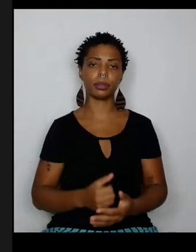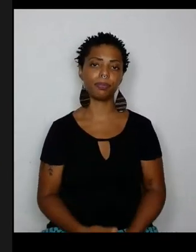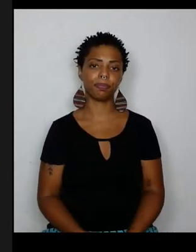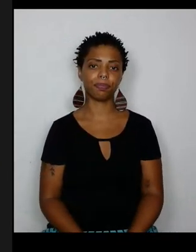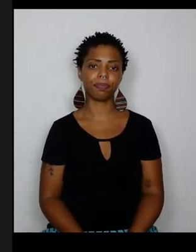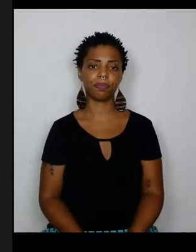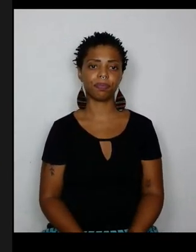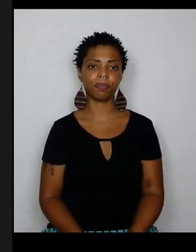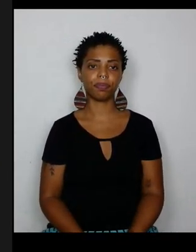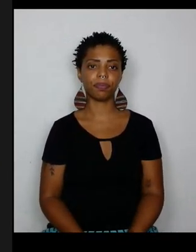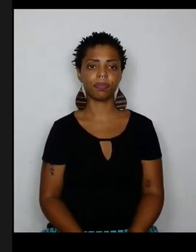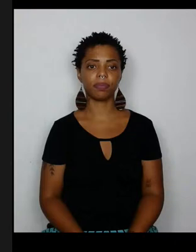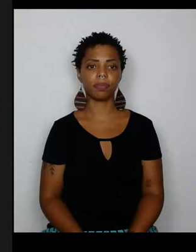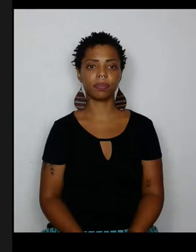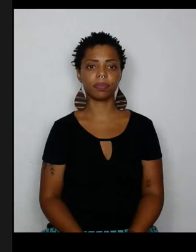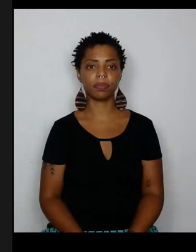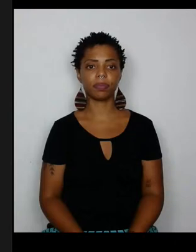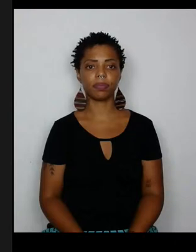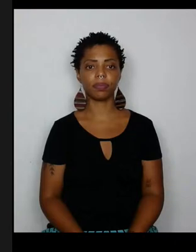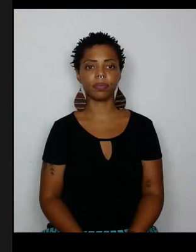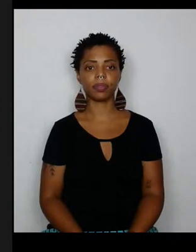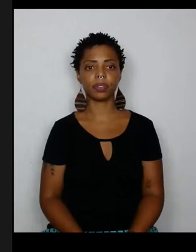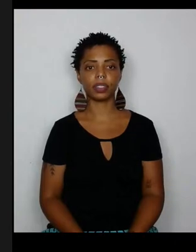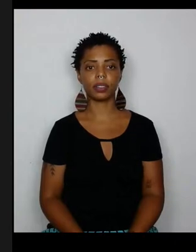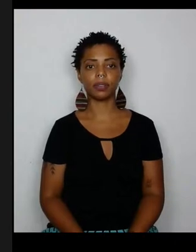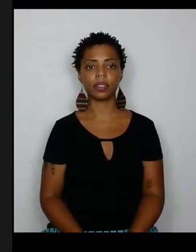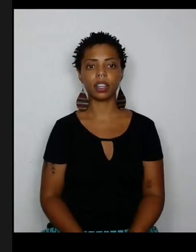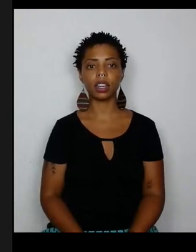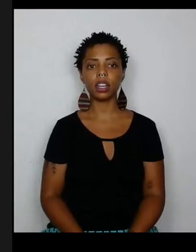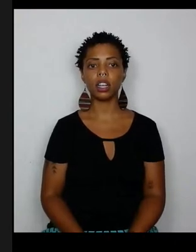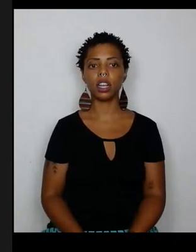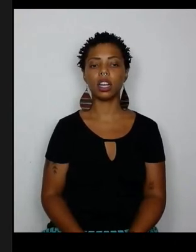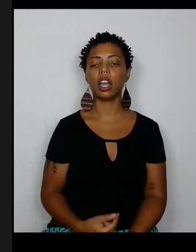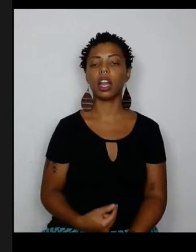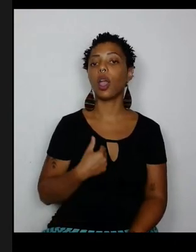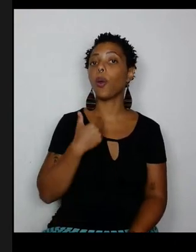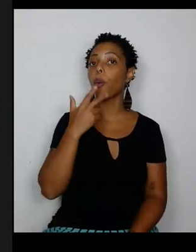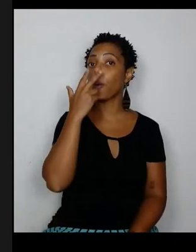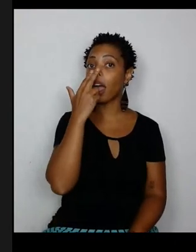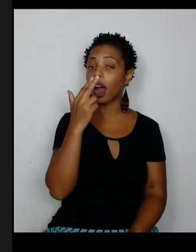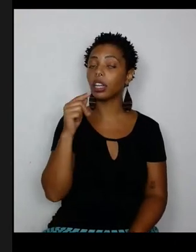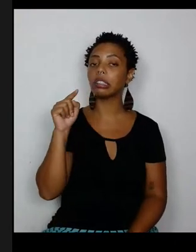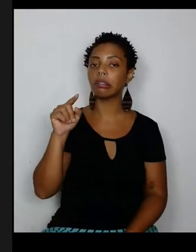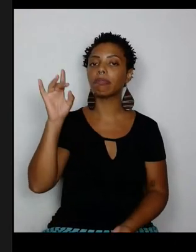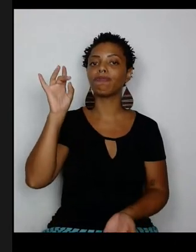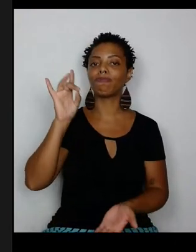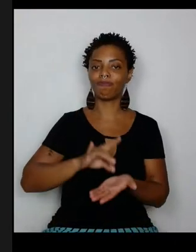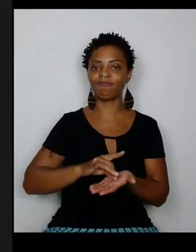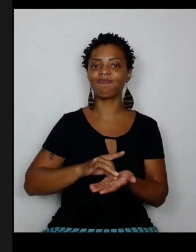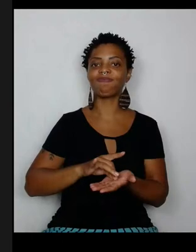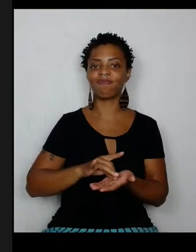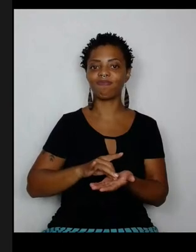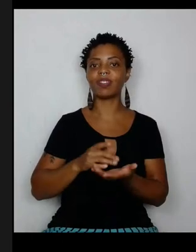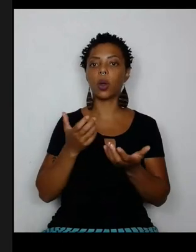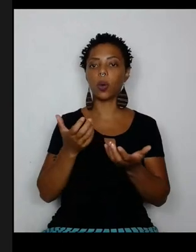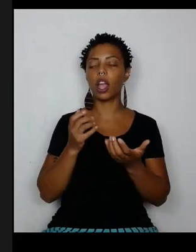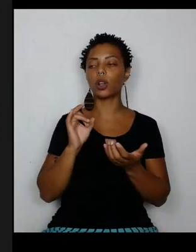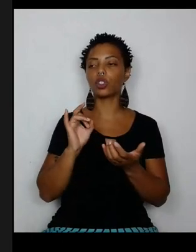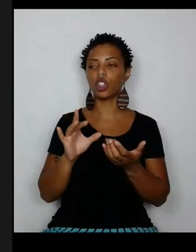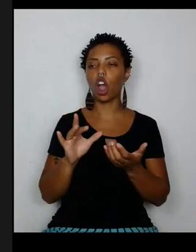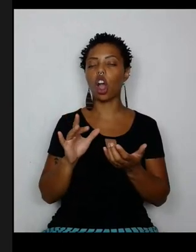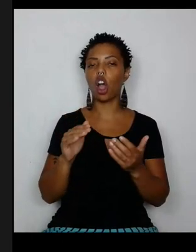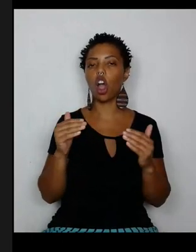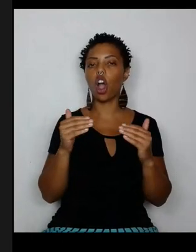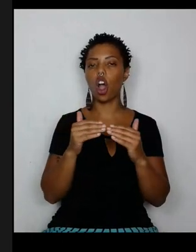i think that's probably true i i would just add i agree with the way that irina has has characterized